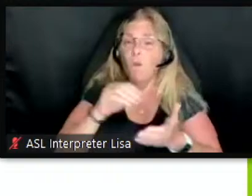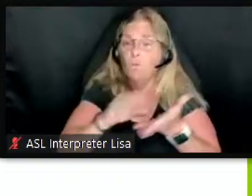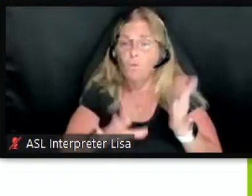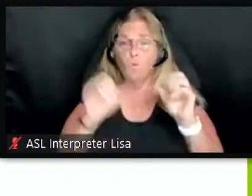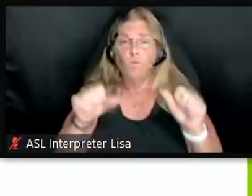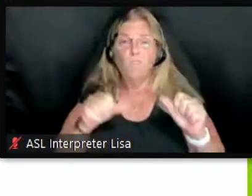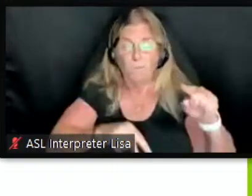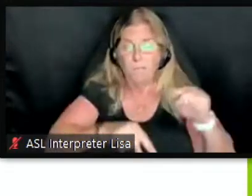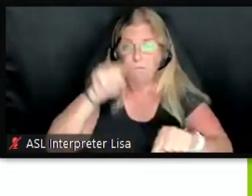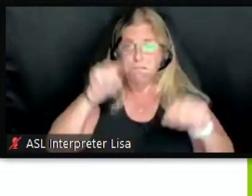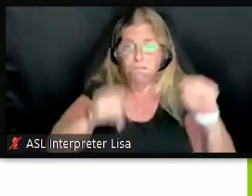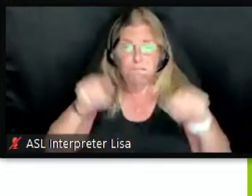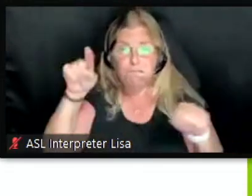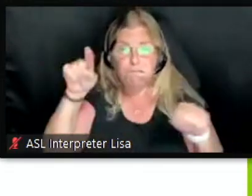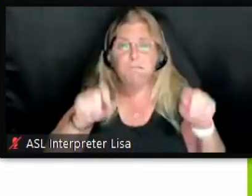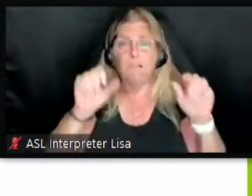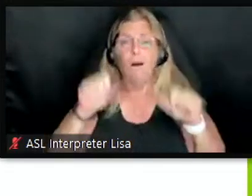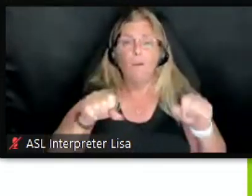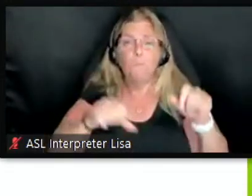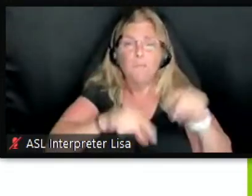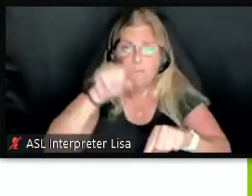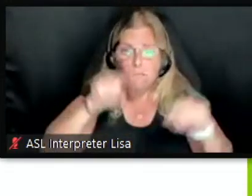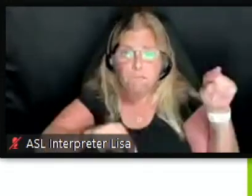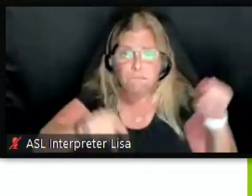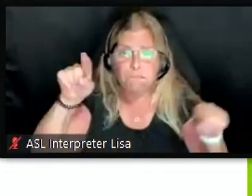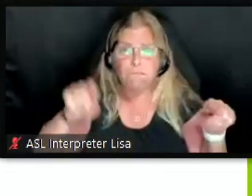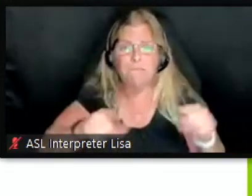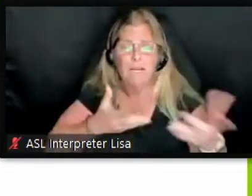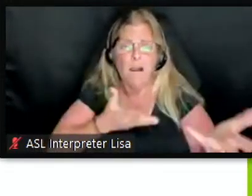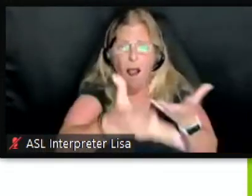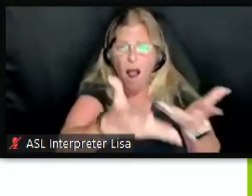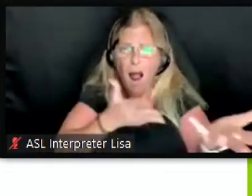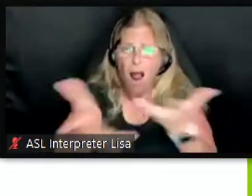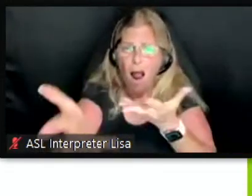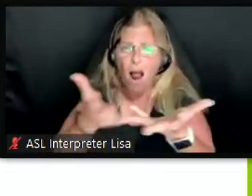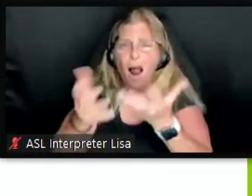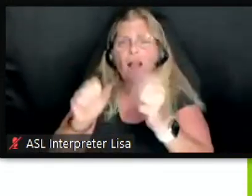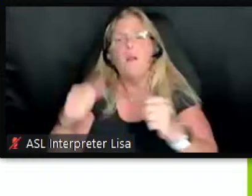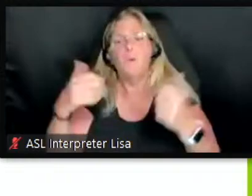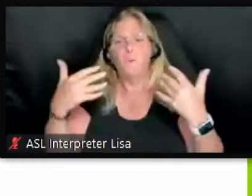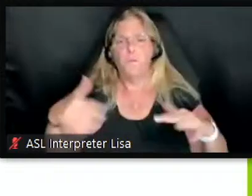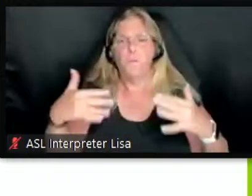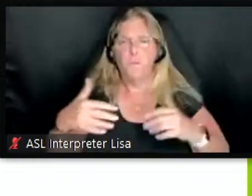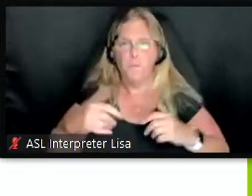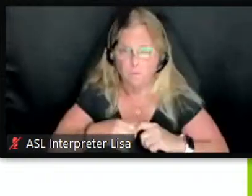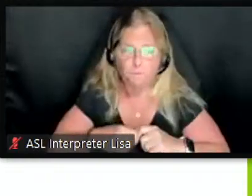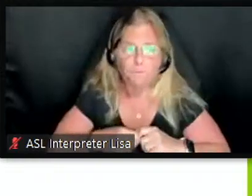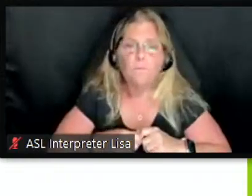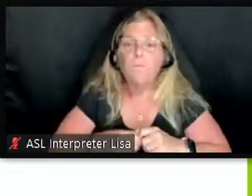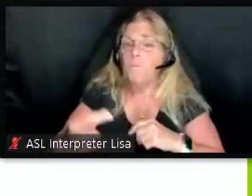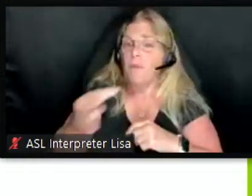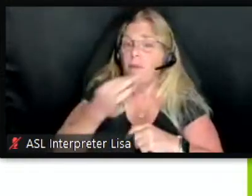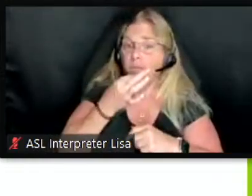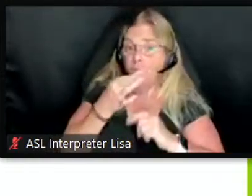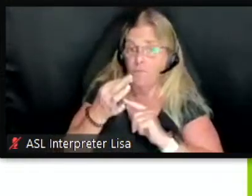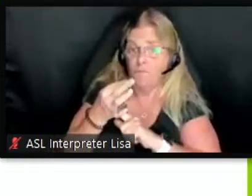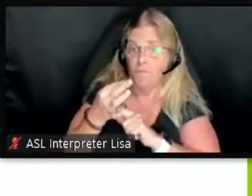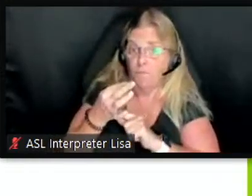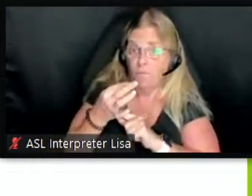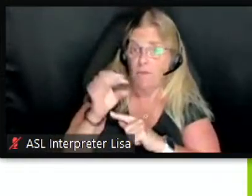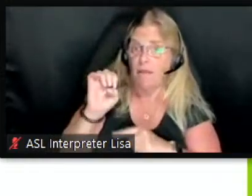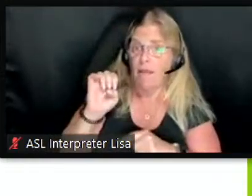and behaviors in terms of with those skills. Now, in terms of expertise, we want to focus on like